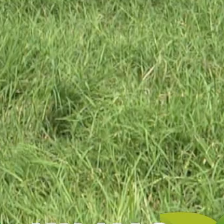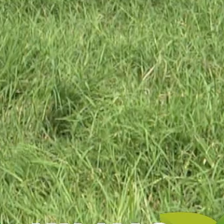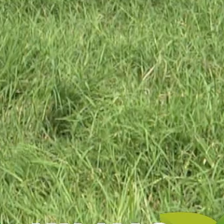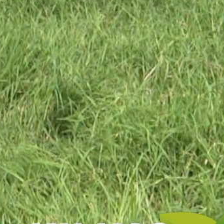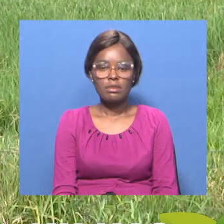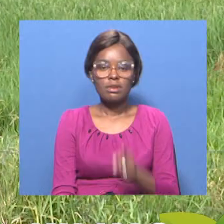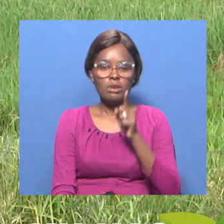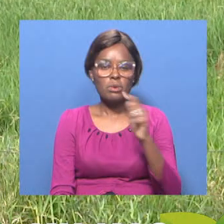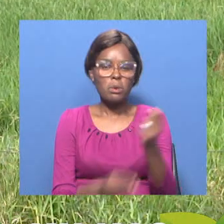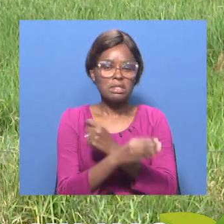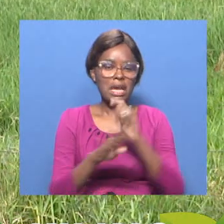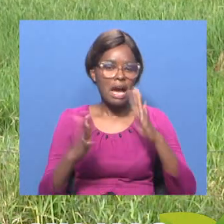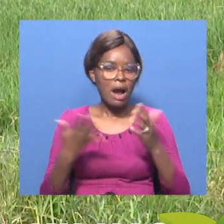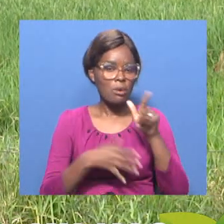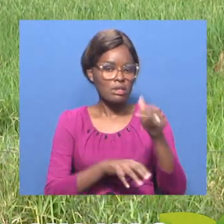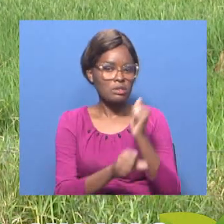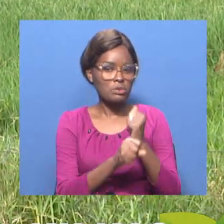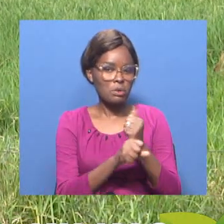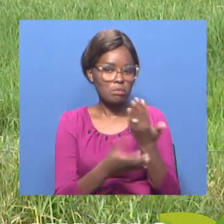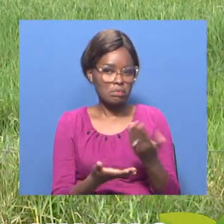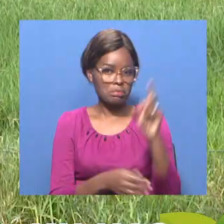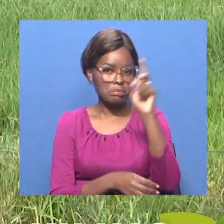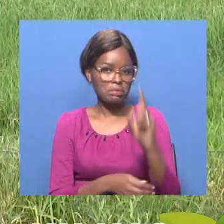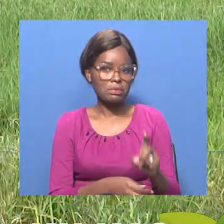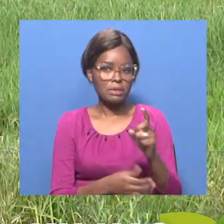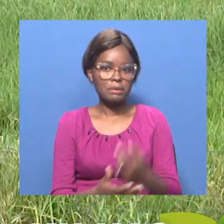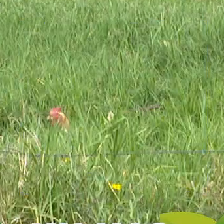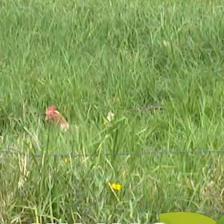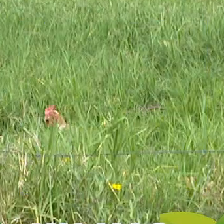farm. So how did you train for this?